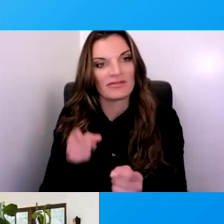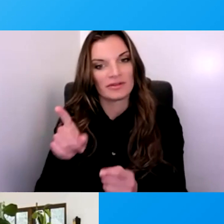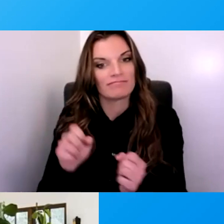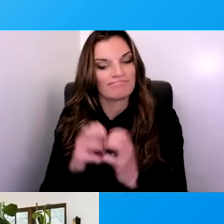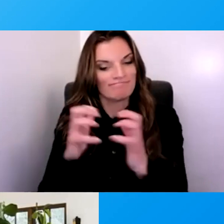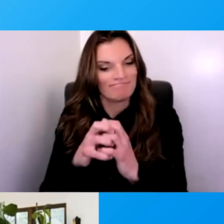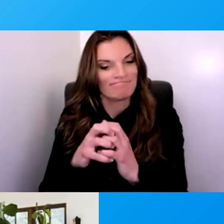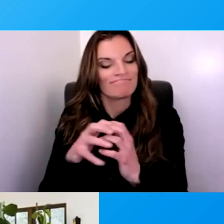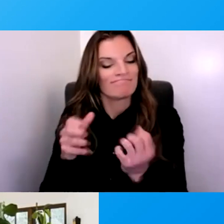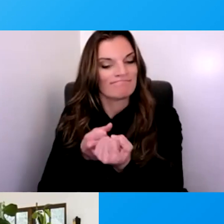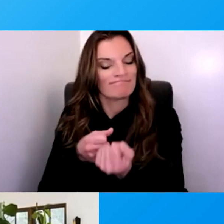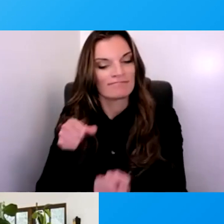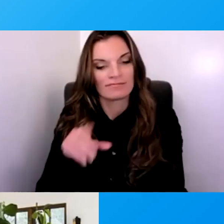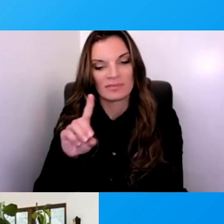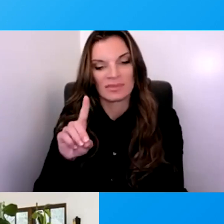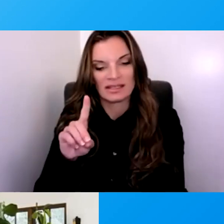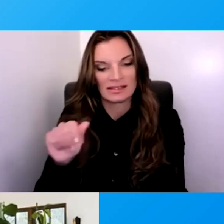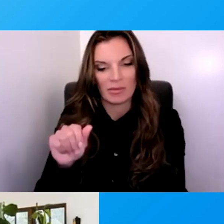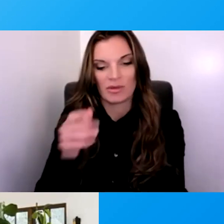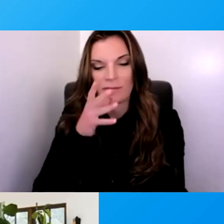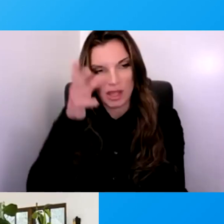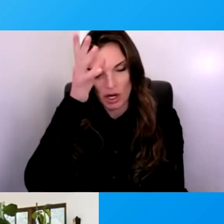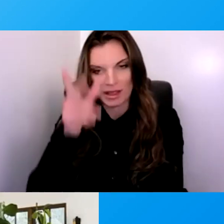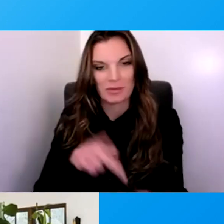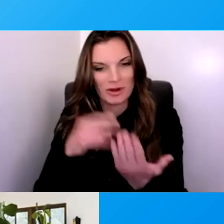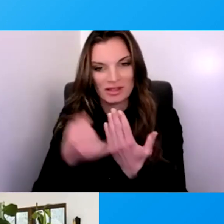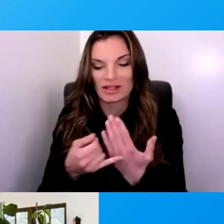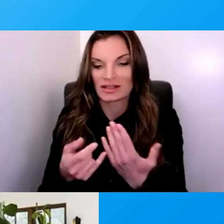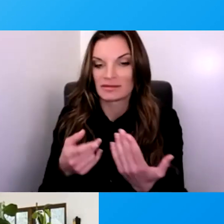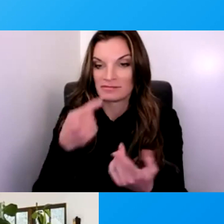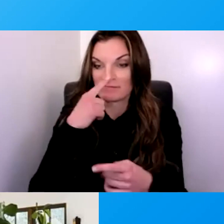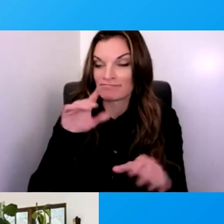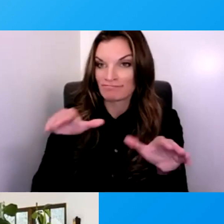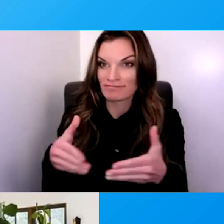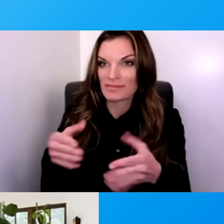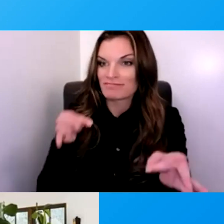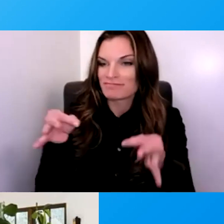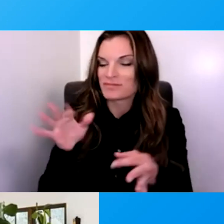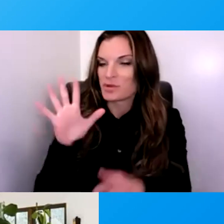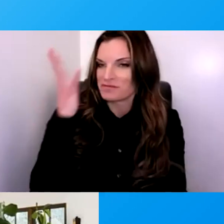Ayers. Can you please introduce yourself and provide a visual description?